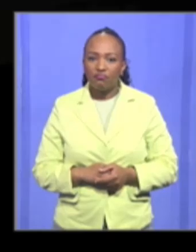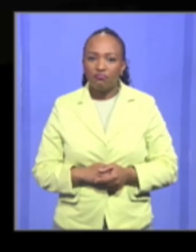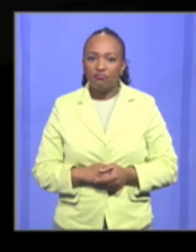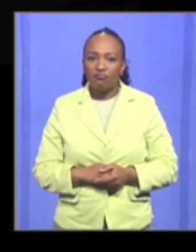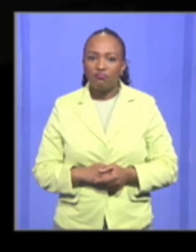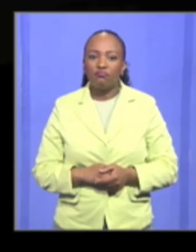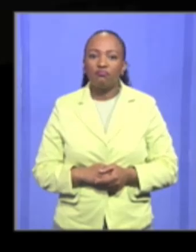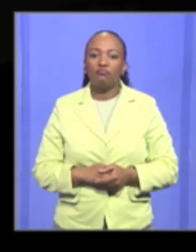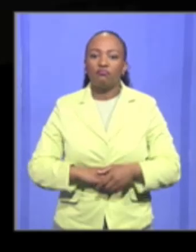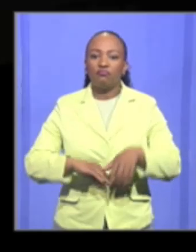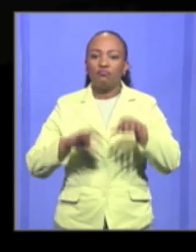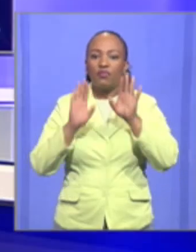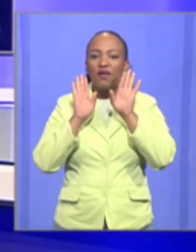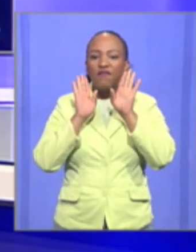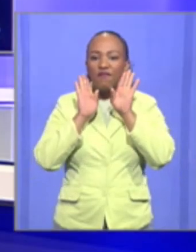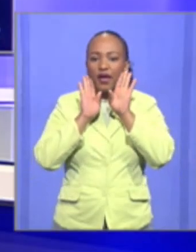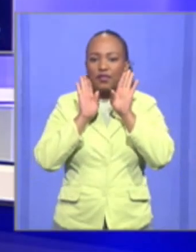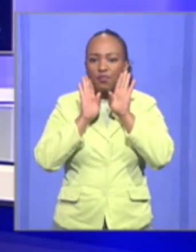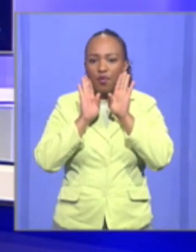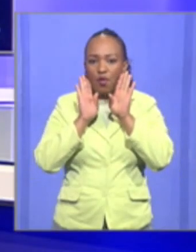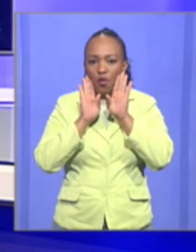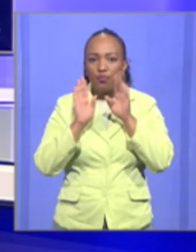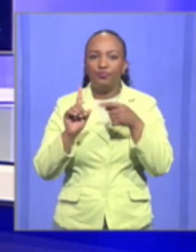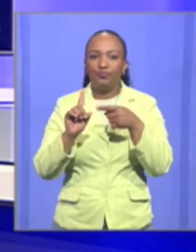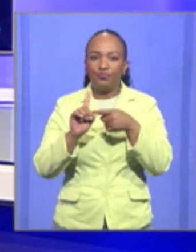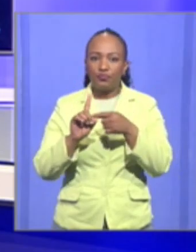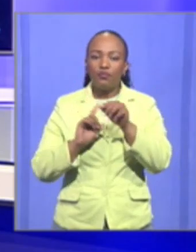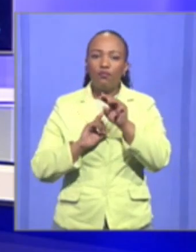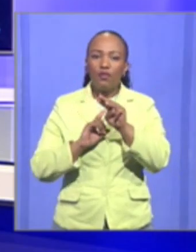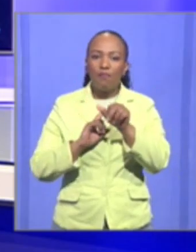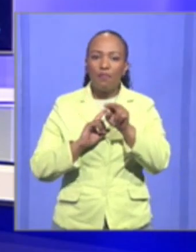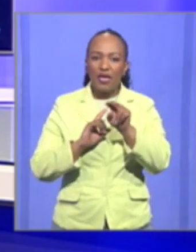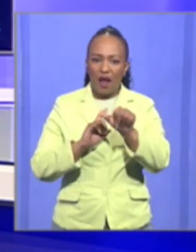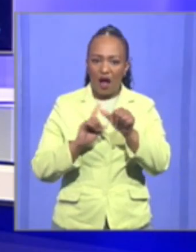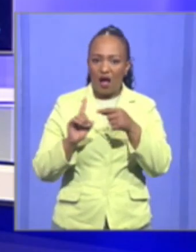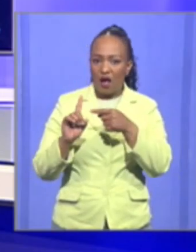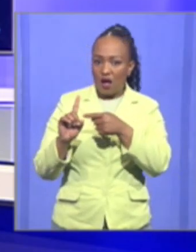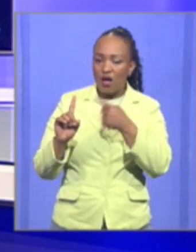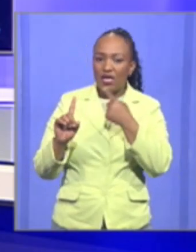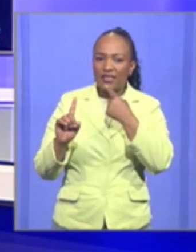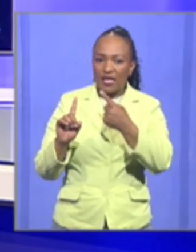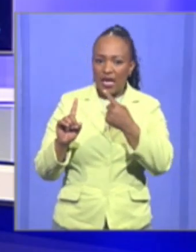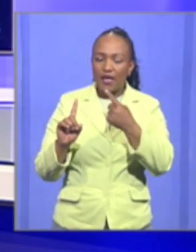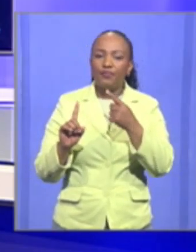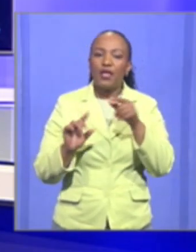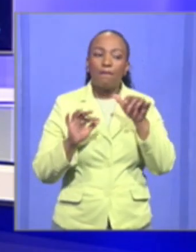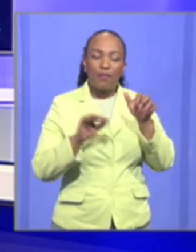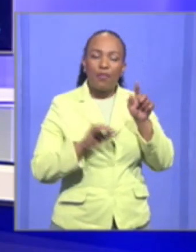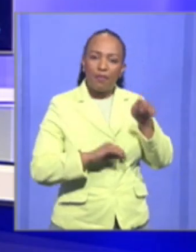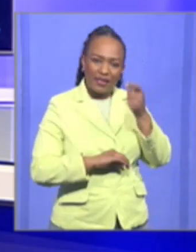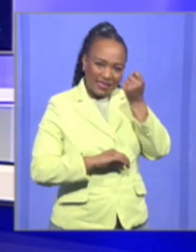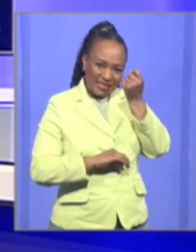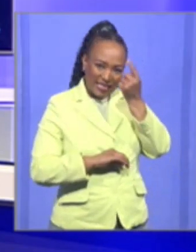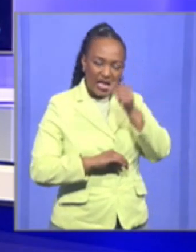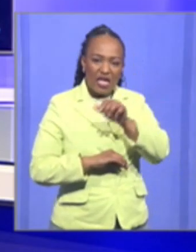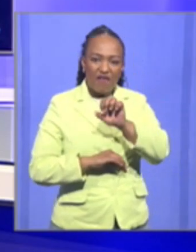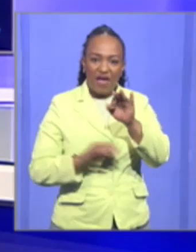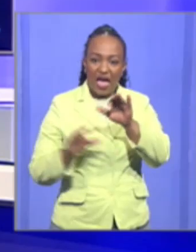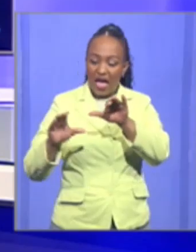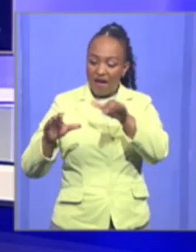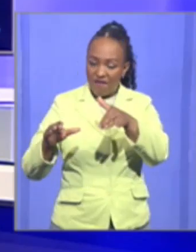Letlakaleng la Facebook Mina Phiri Lenkwe o re batho ba swanetše go kwešiša gore EFF ke ya Ntate Malema